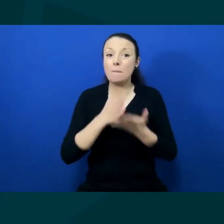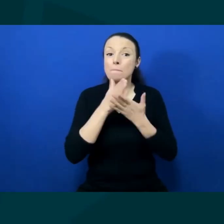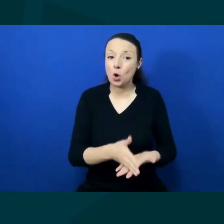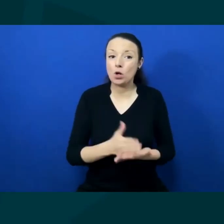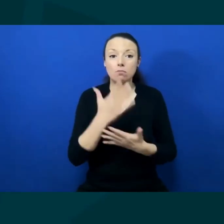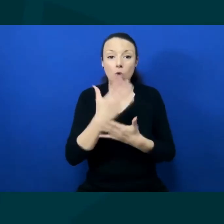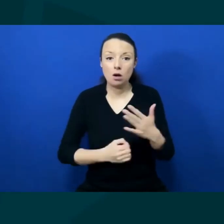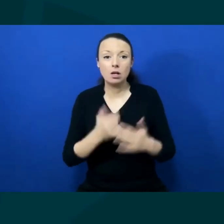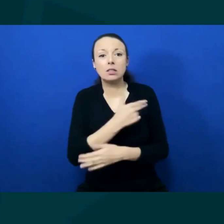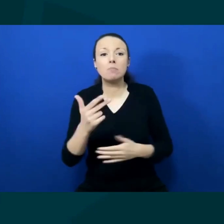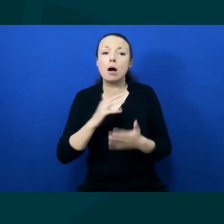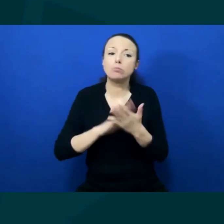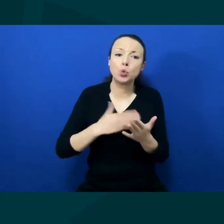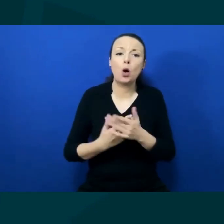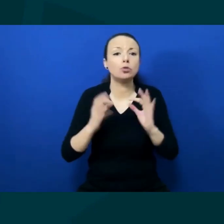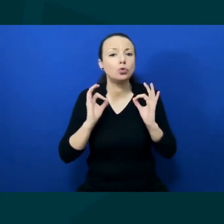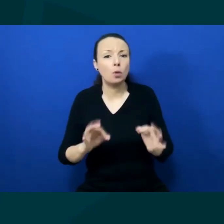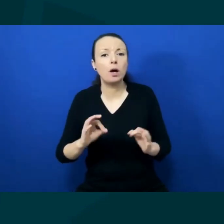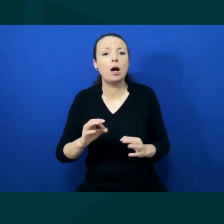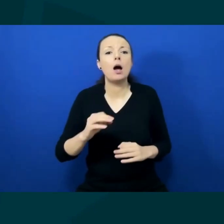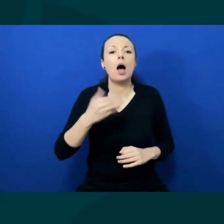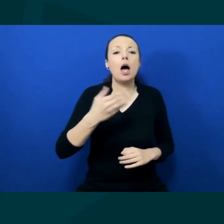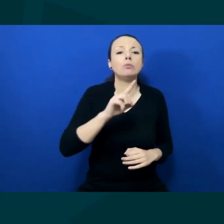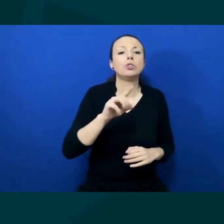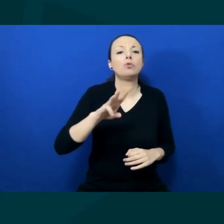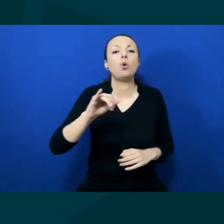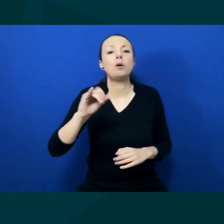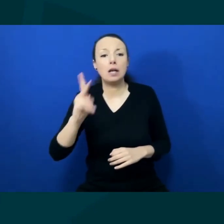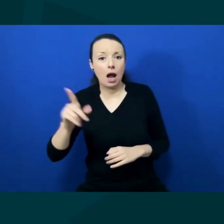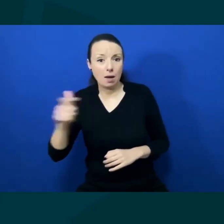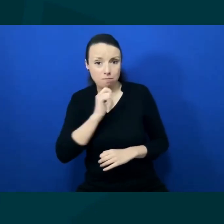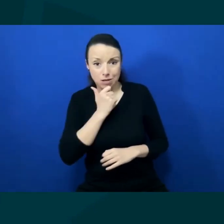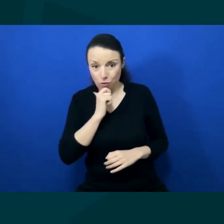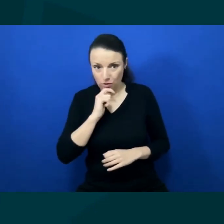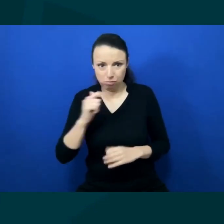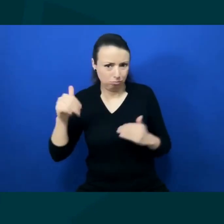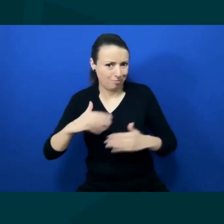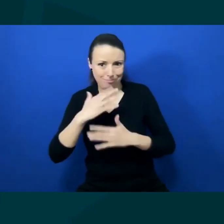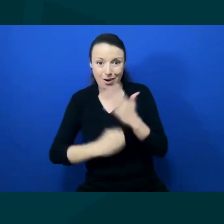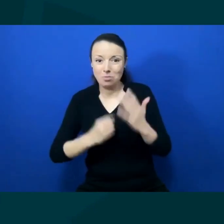But also the guidelines for good practices can be downloaded from